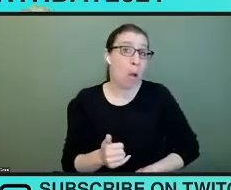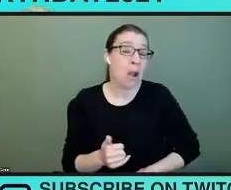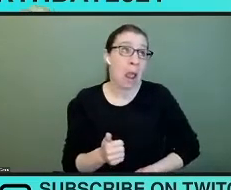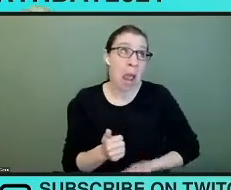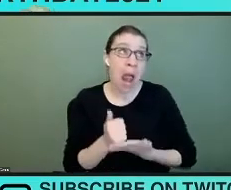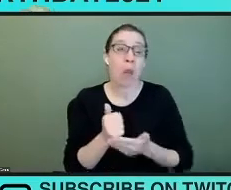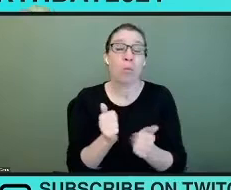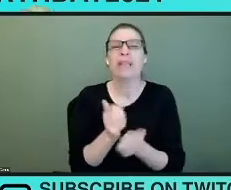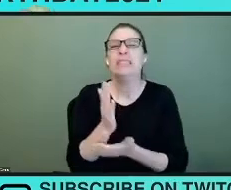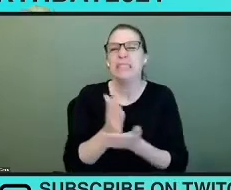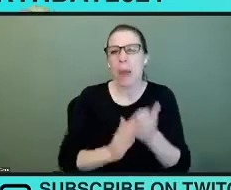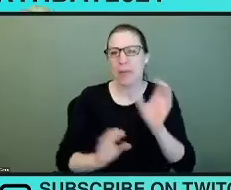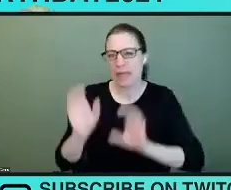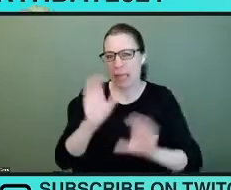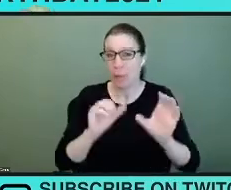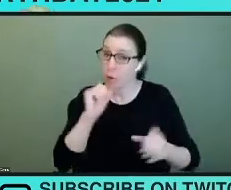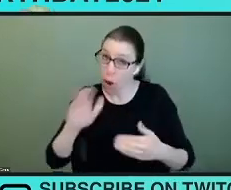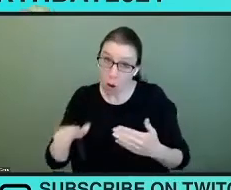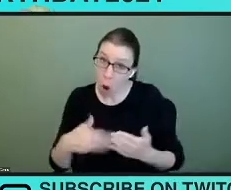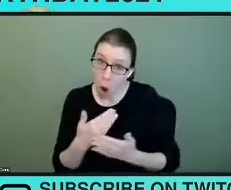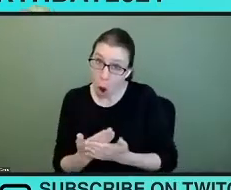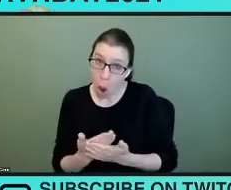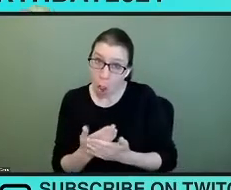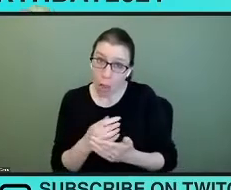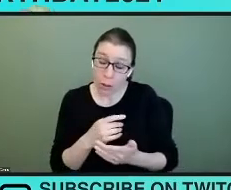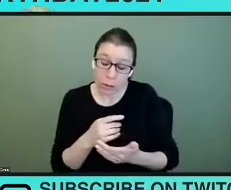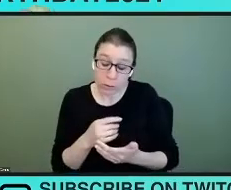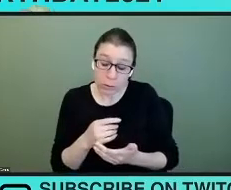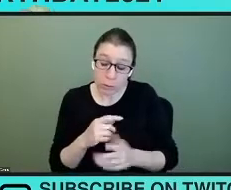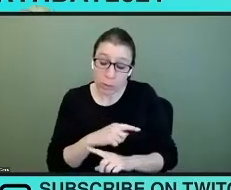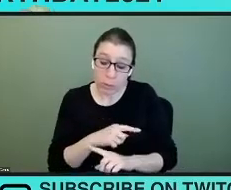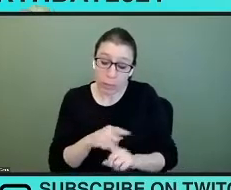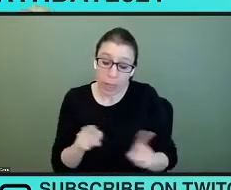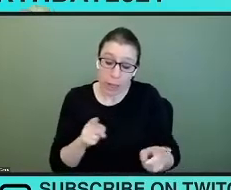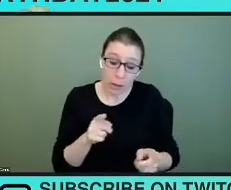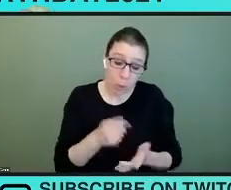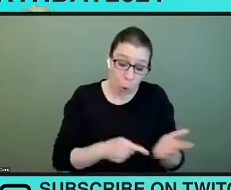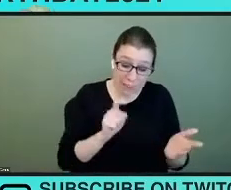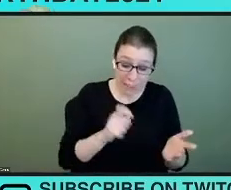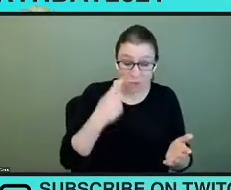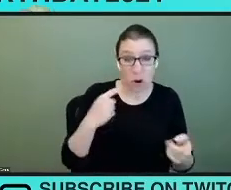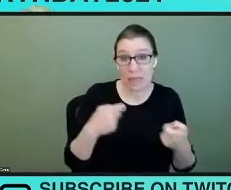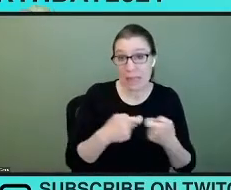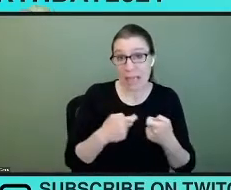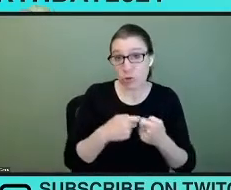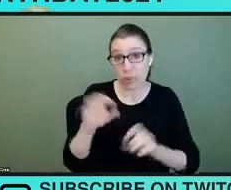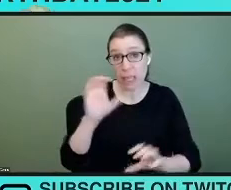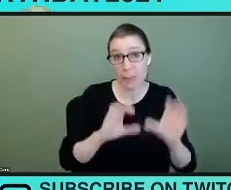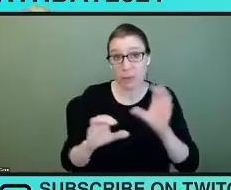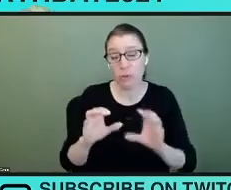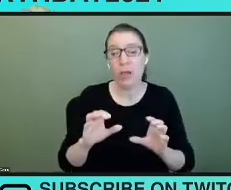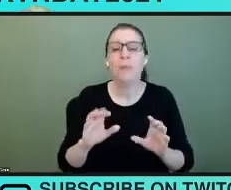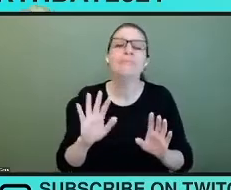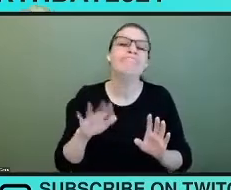in electrochemistry directly. The challenges come